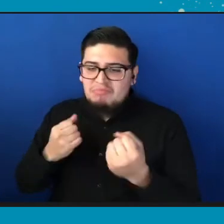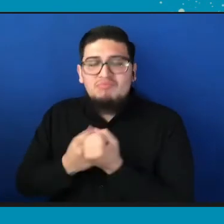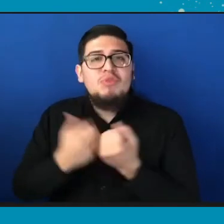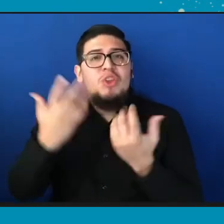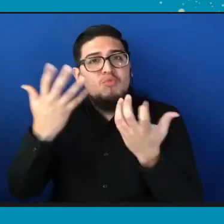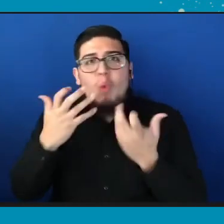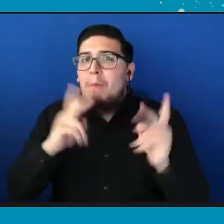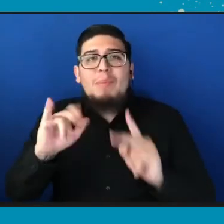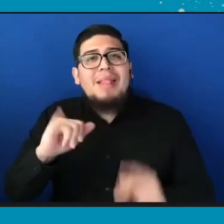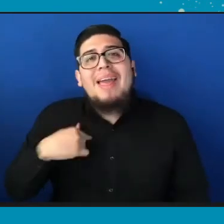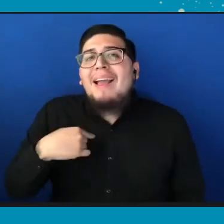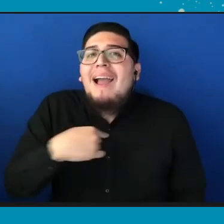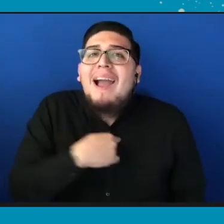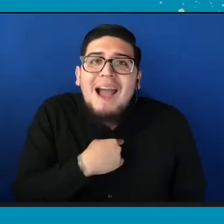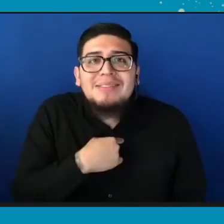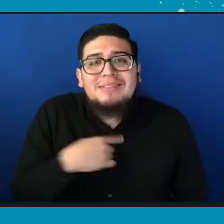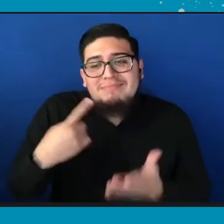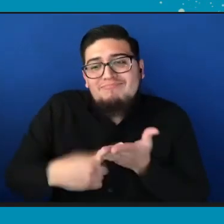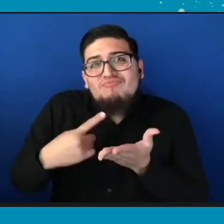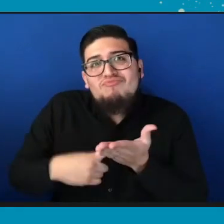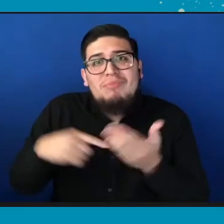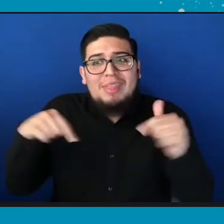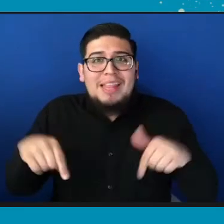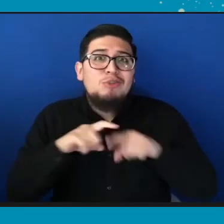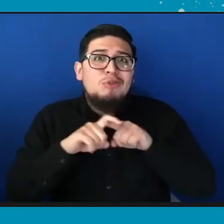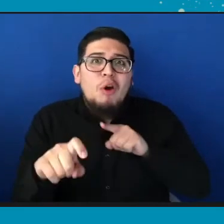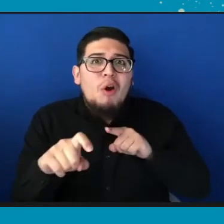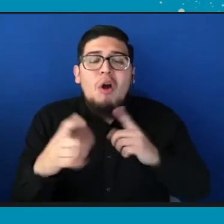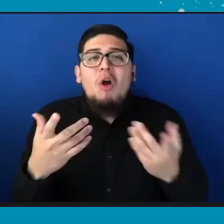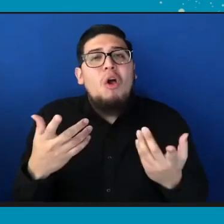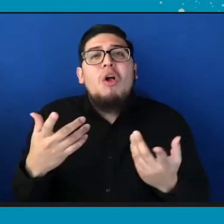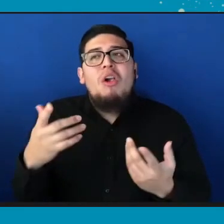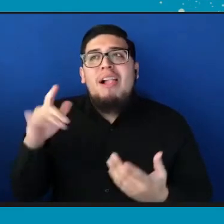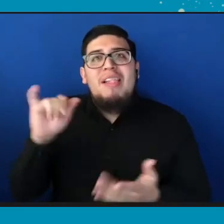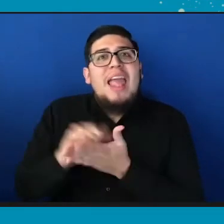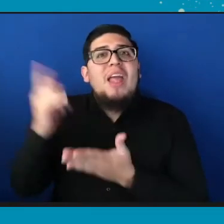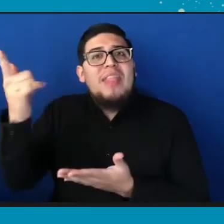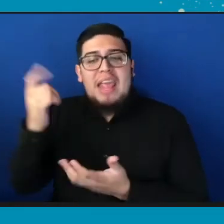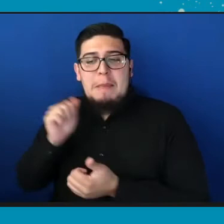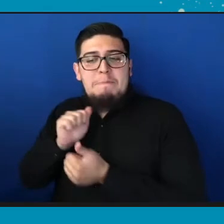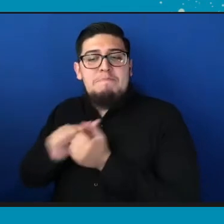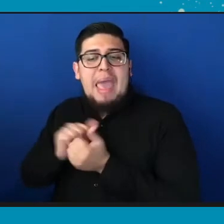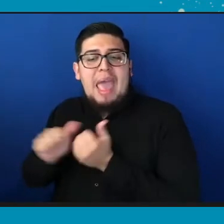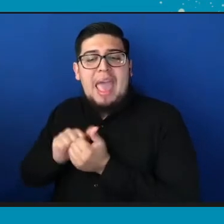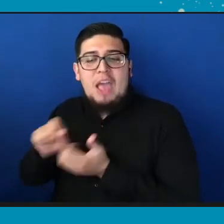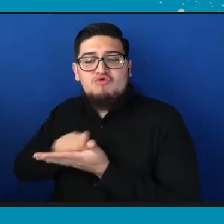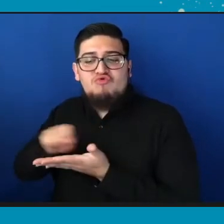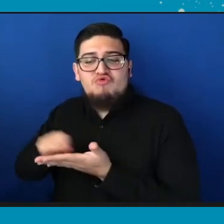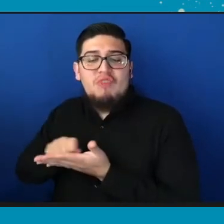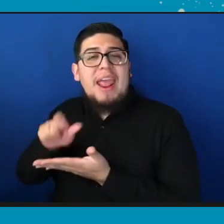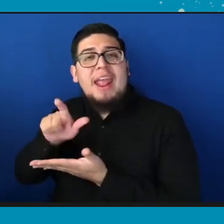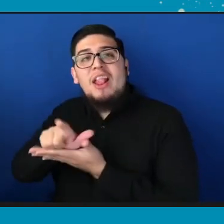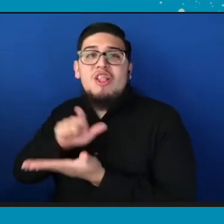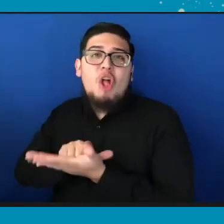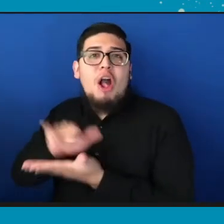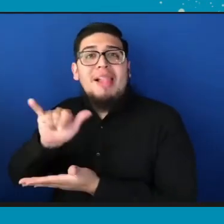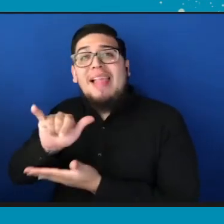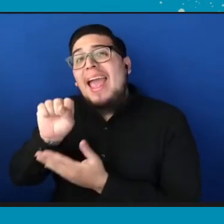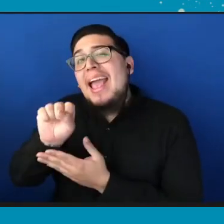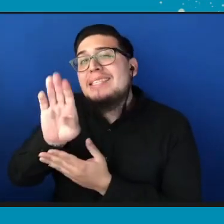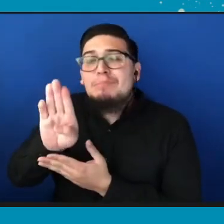this call. That's why they can write legislation like SB 202 and the